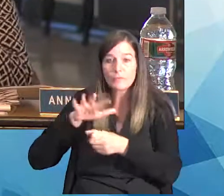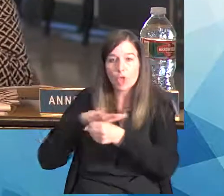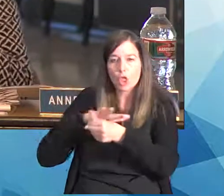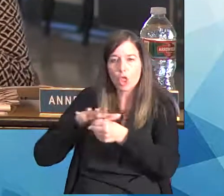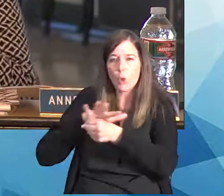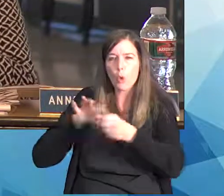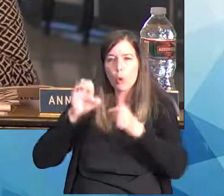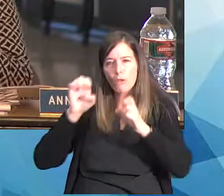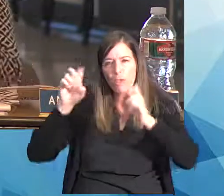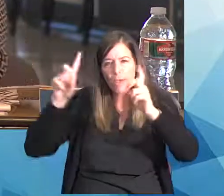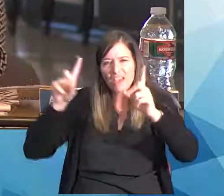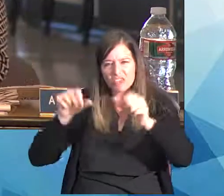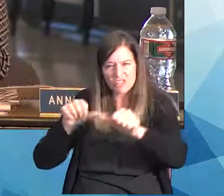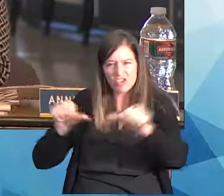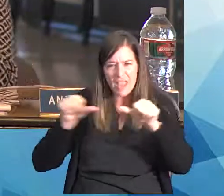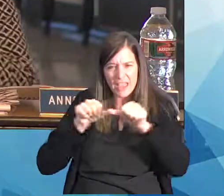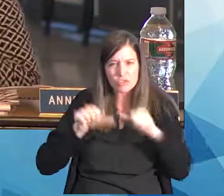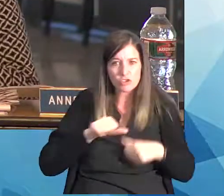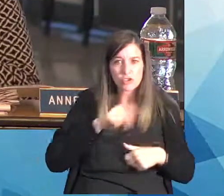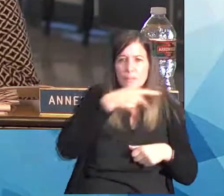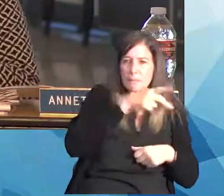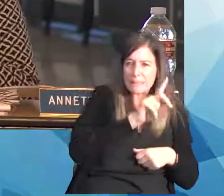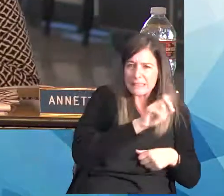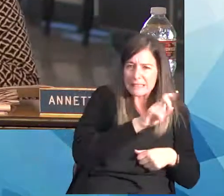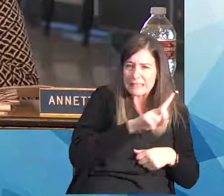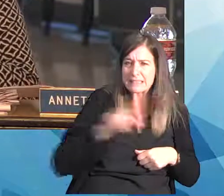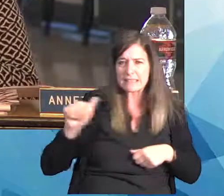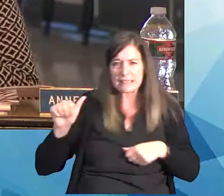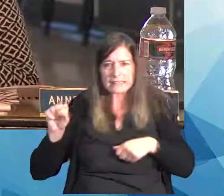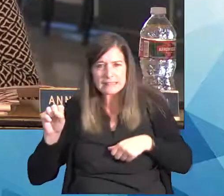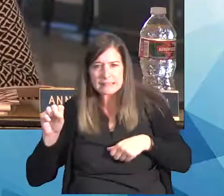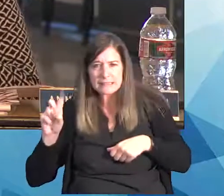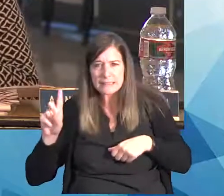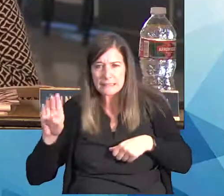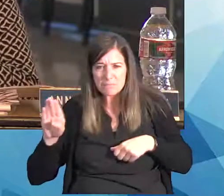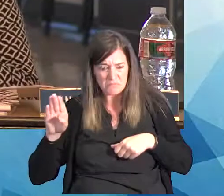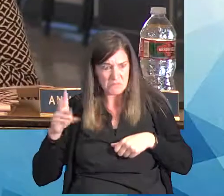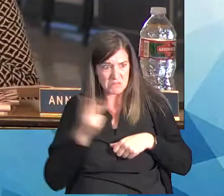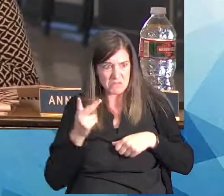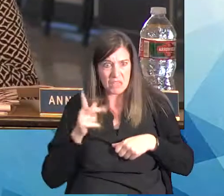Agency. In the spring, we had HB